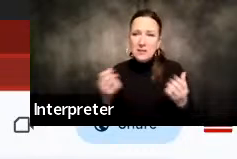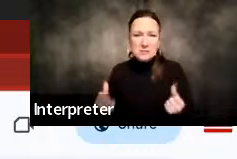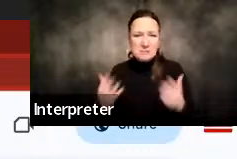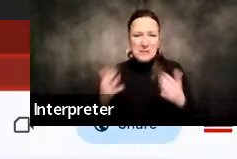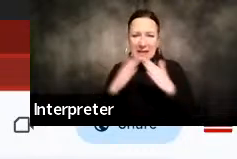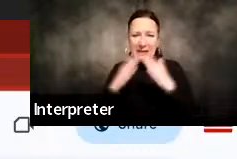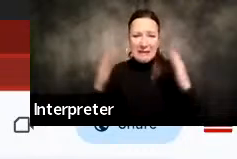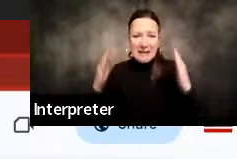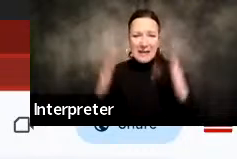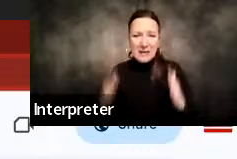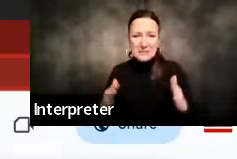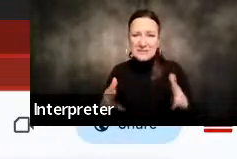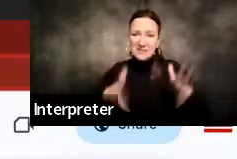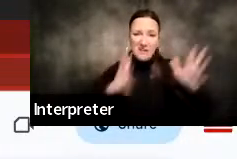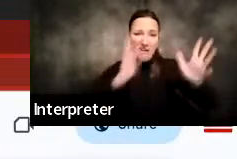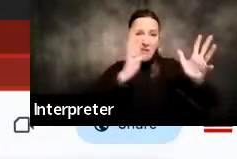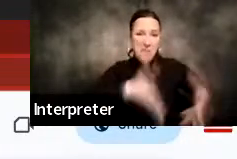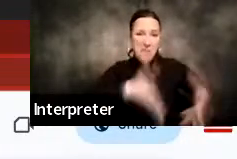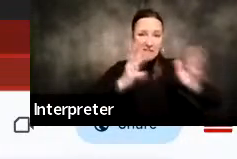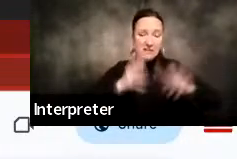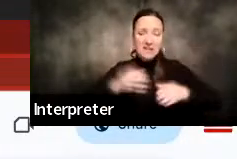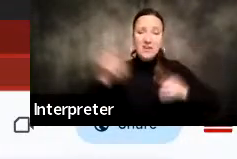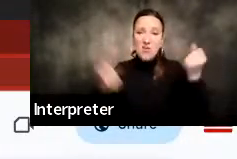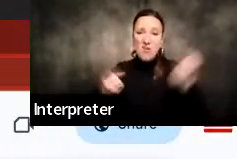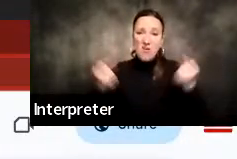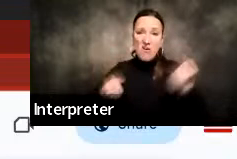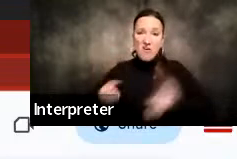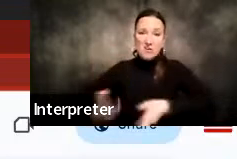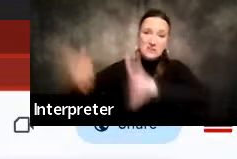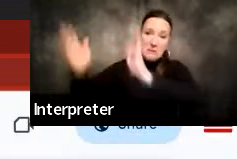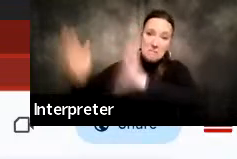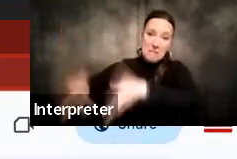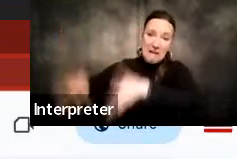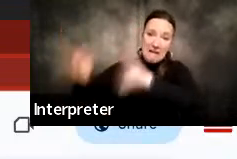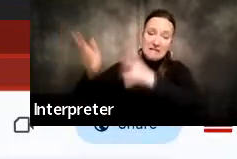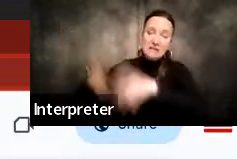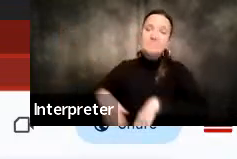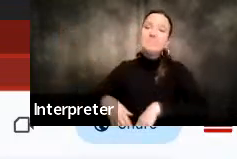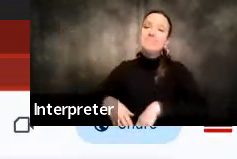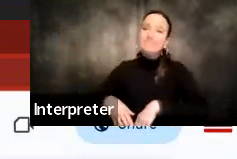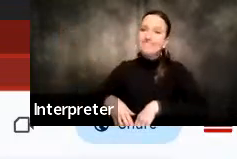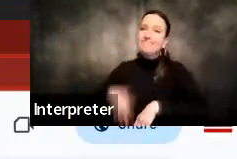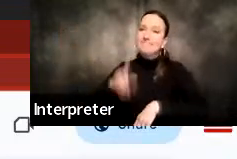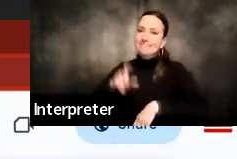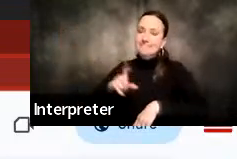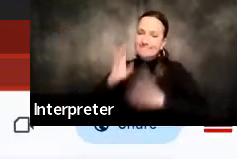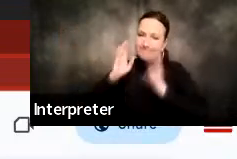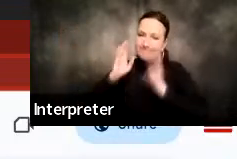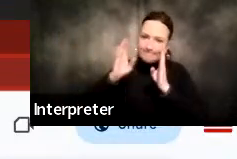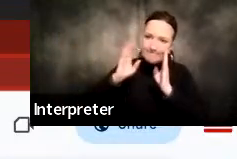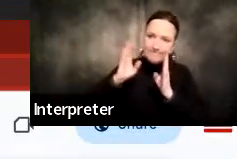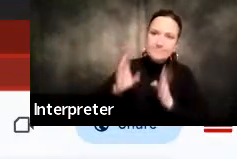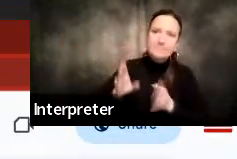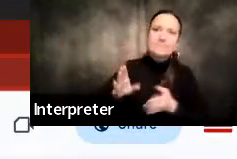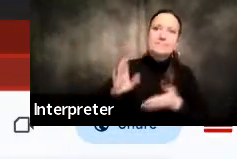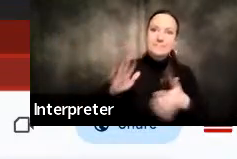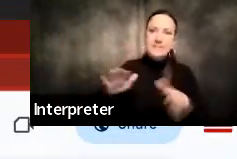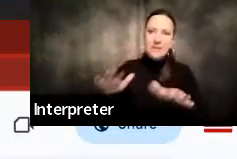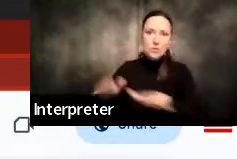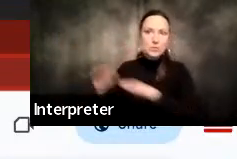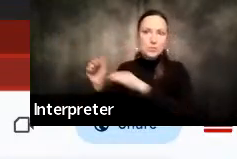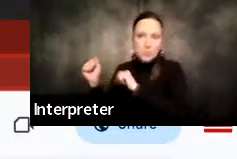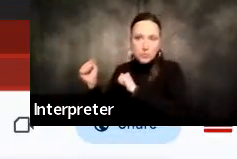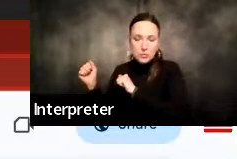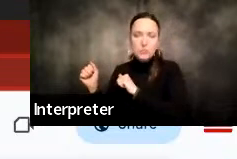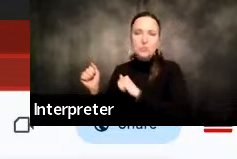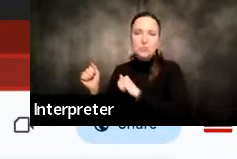houses, as well as abandoned cars that need our attendance. As far as us getting those done, I have